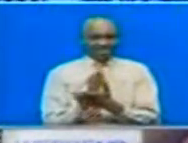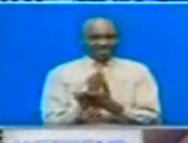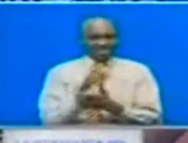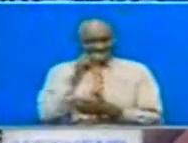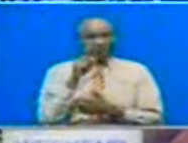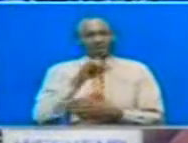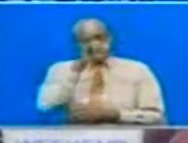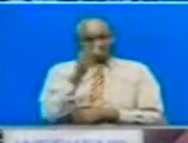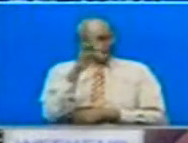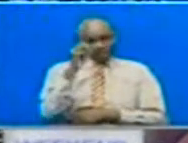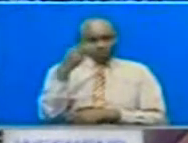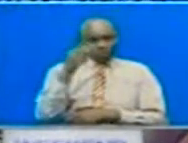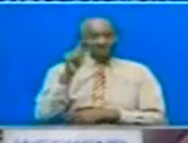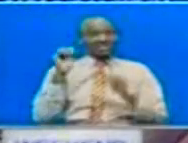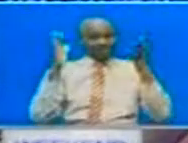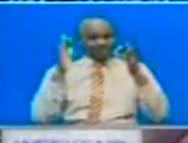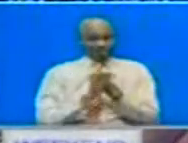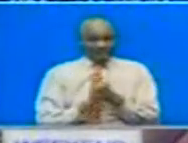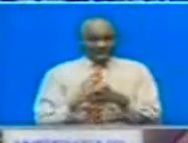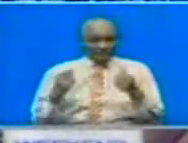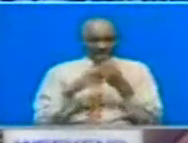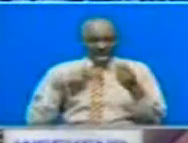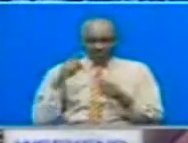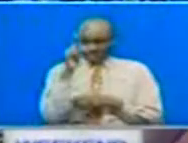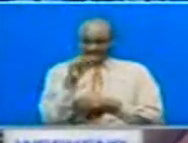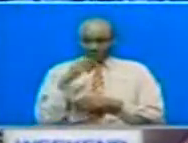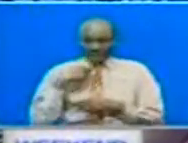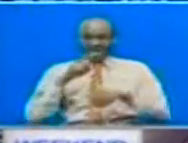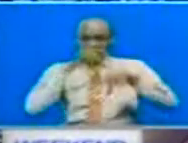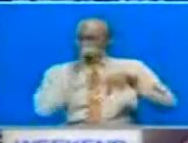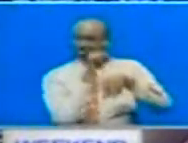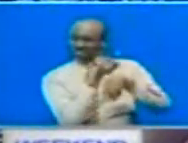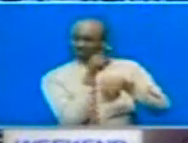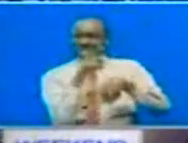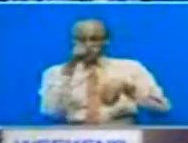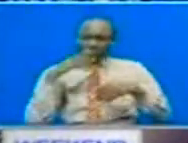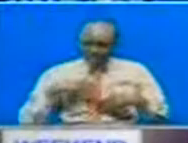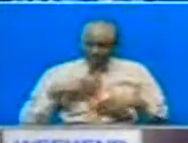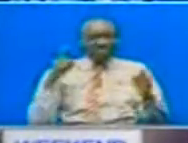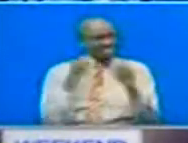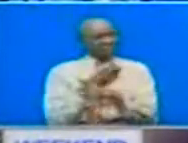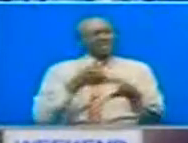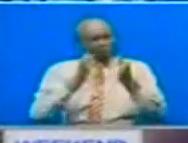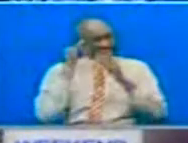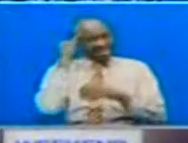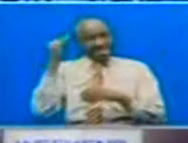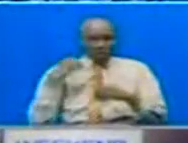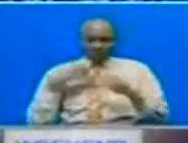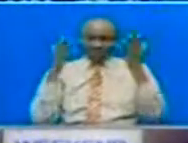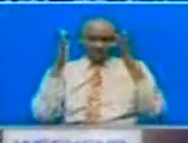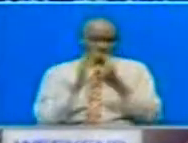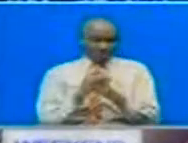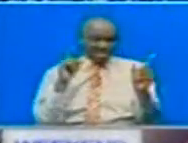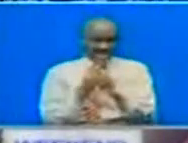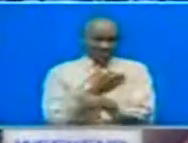the Jamhuri Day celebrations, there's a region called Embu, and these fellows had a different idea on what the